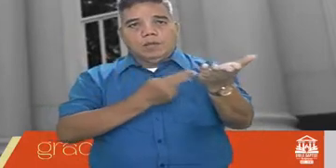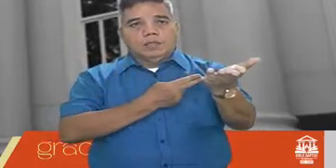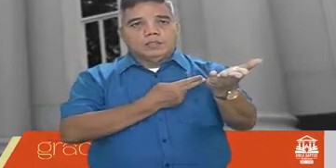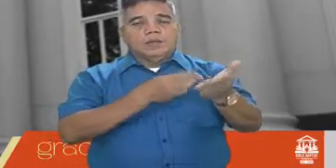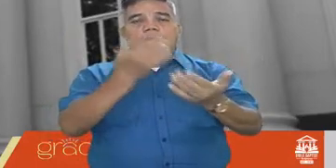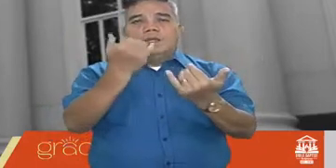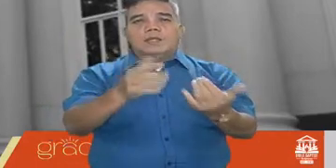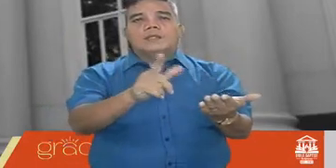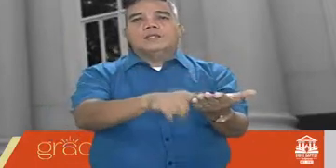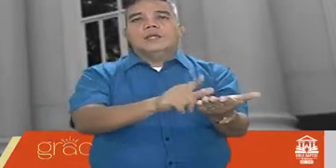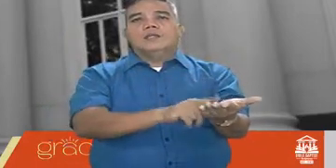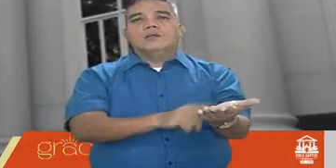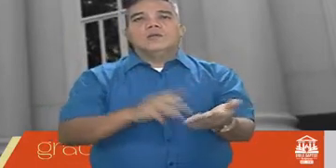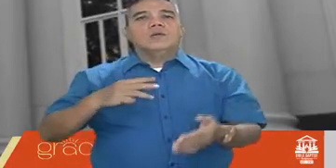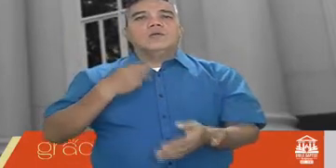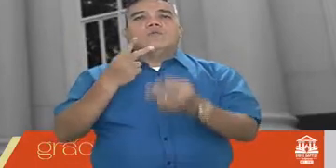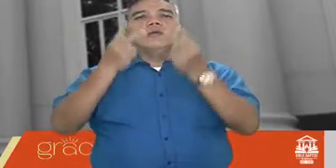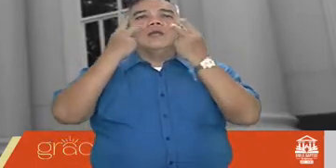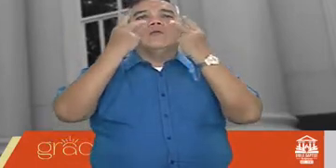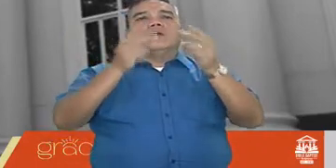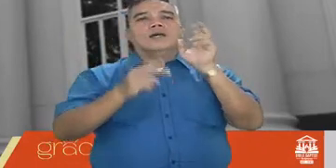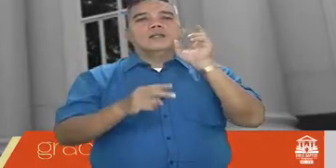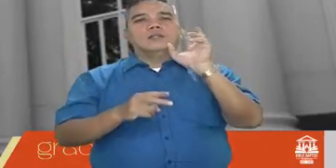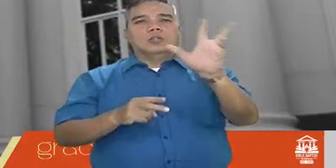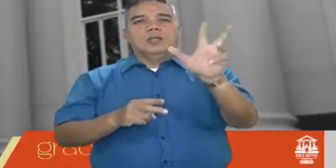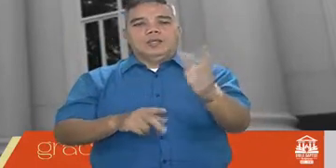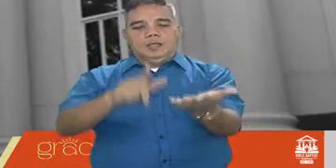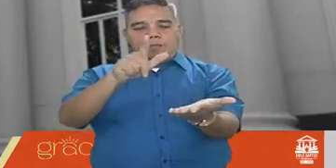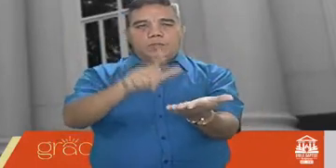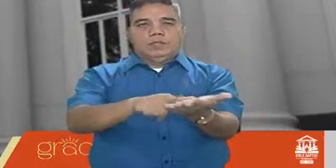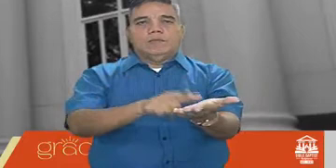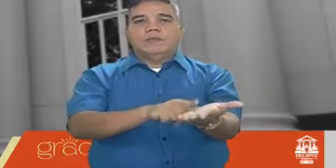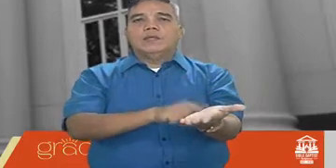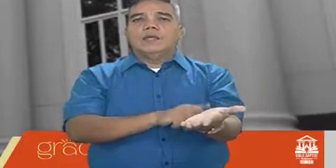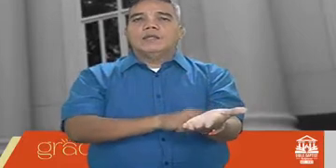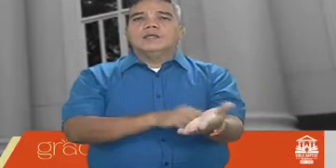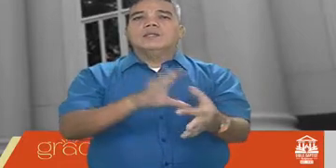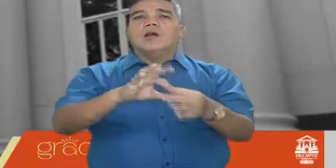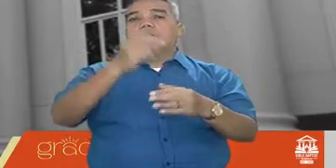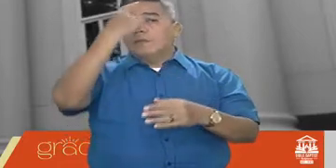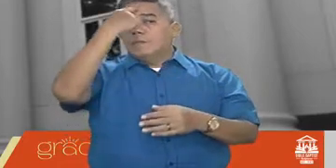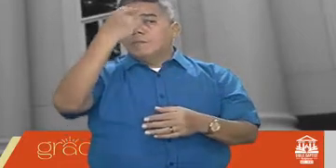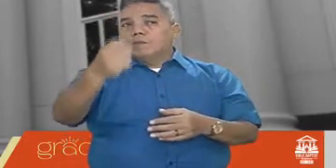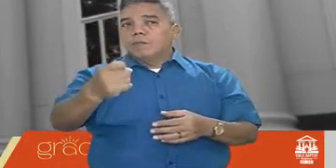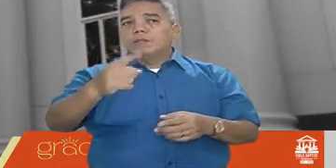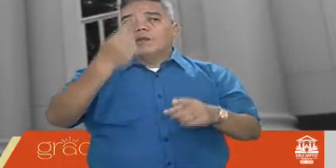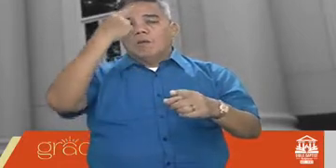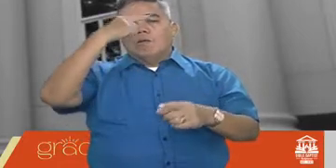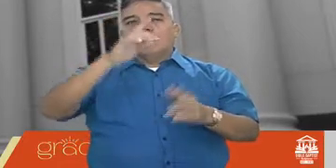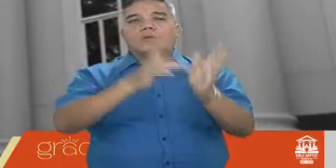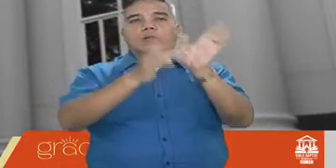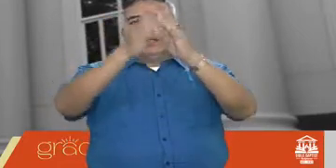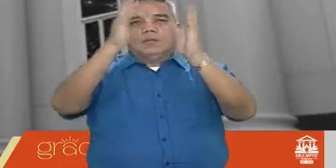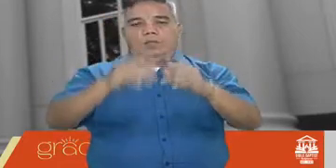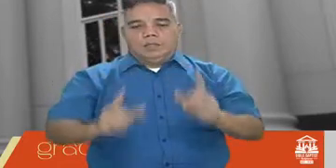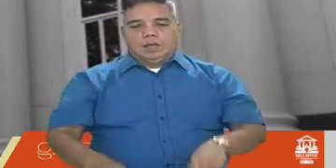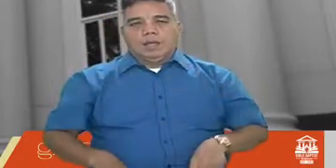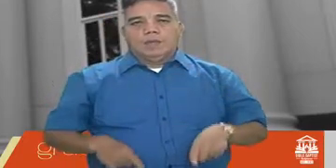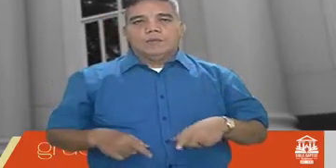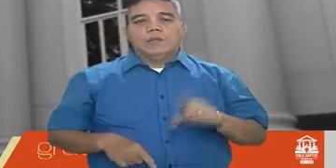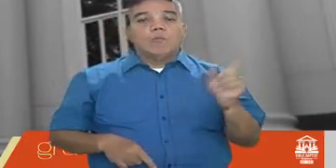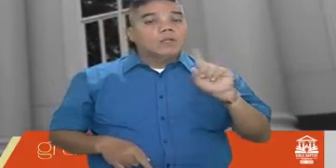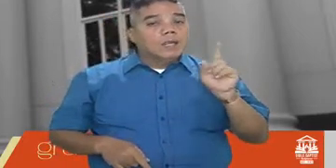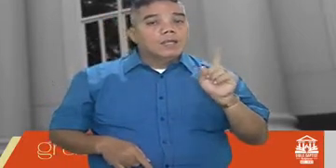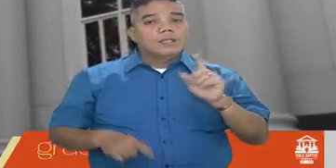us. In this lesson, we will look at three specific areas of remembrance vital to the Christian